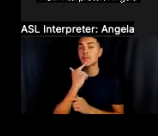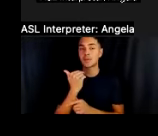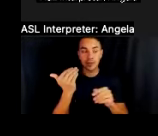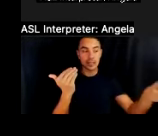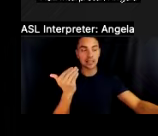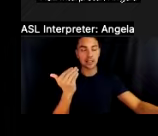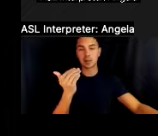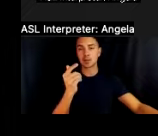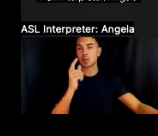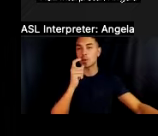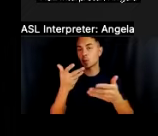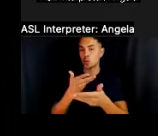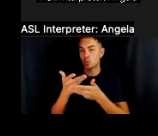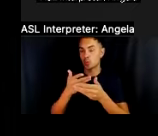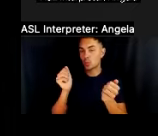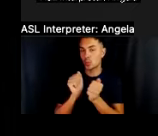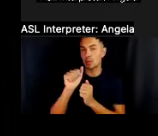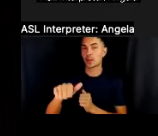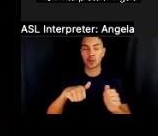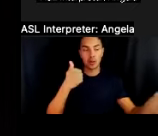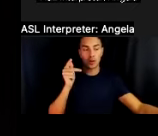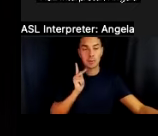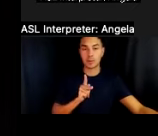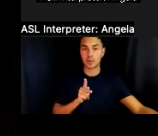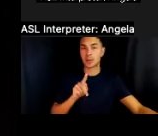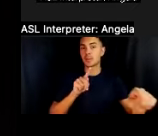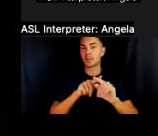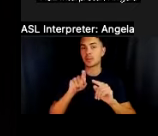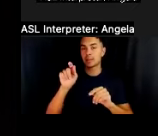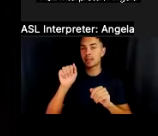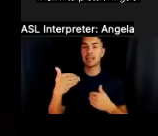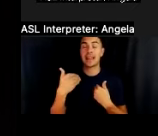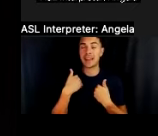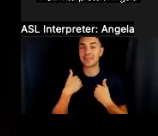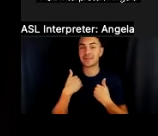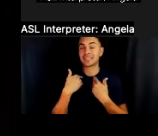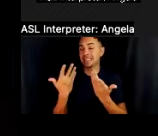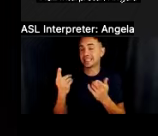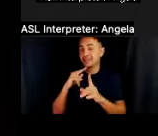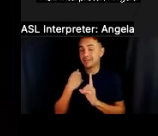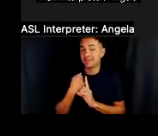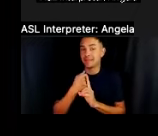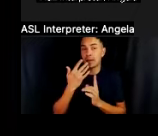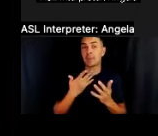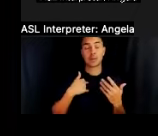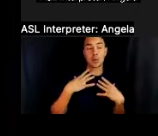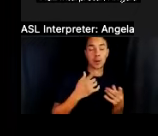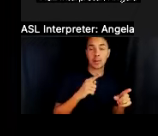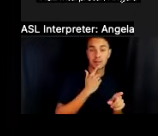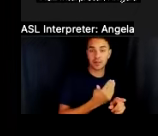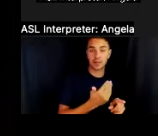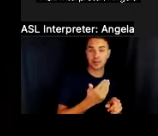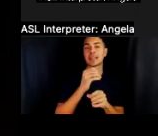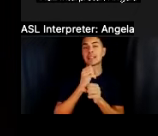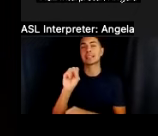been interacting with another person, but things get out of hand and things happen that she didn't want to happen. She gets sexually